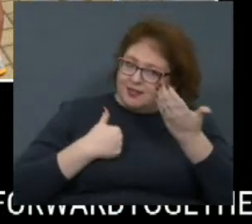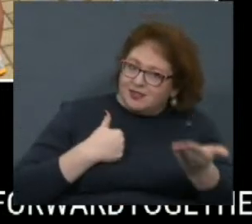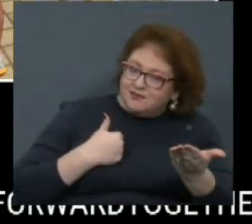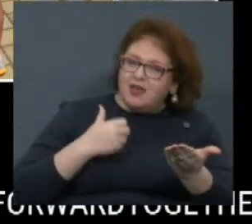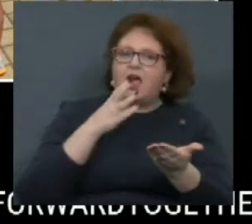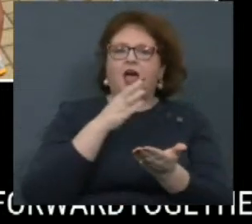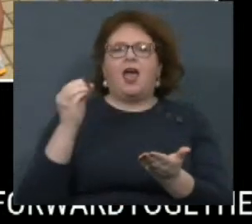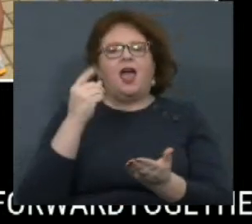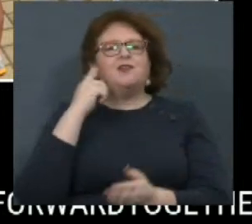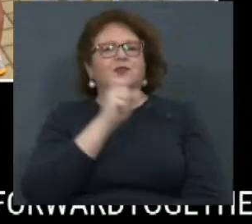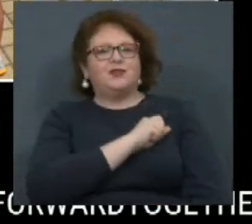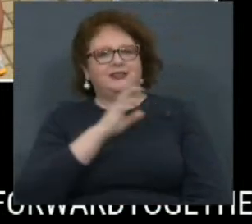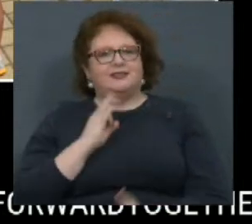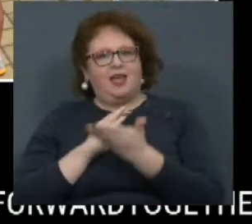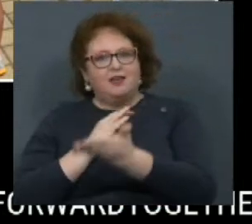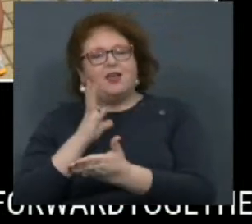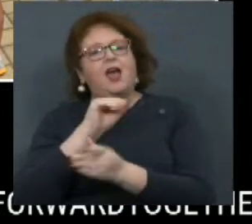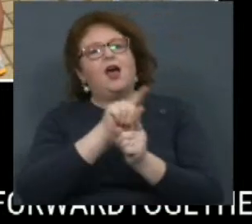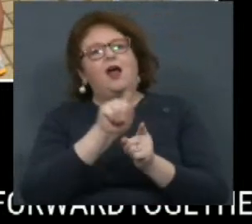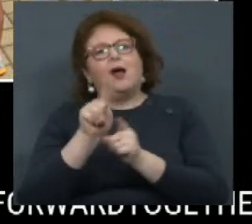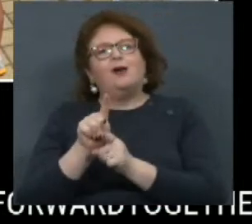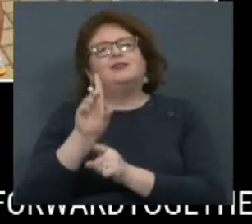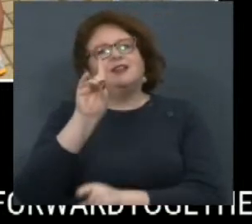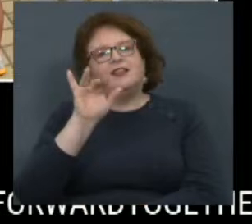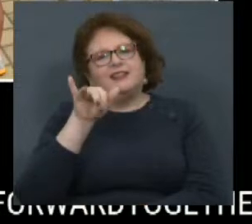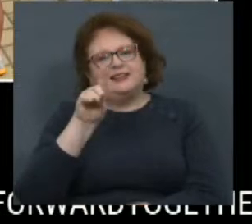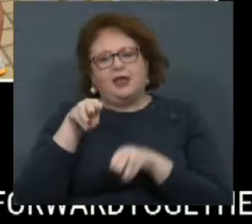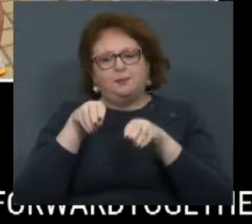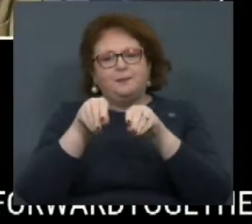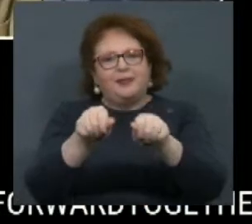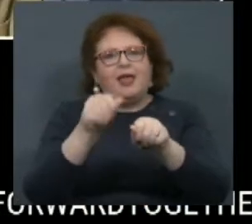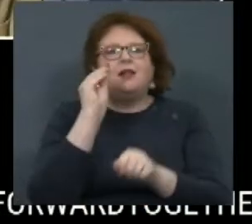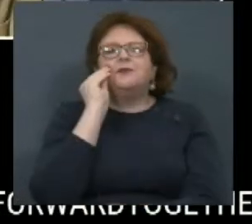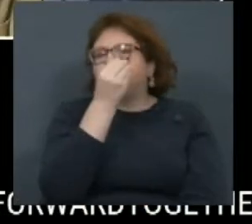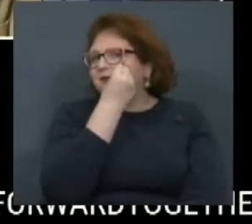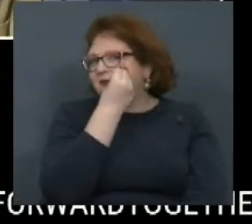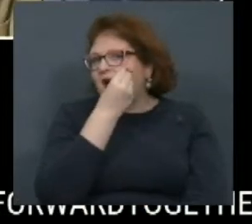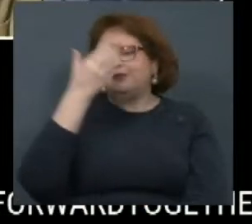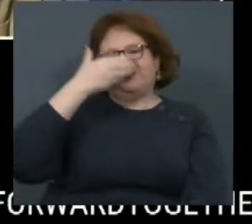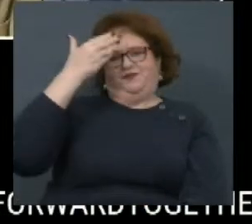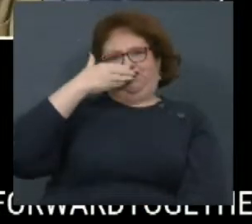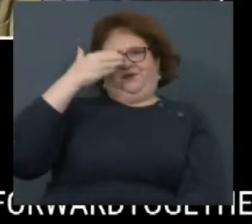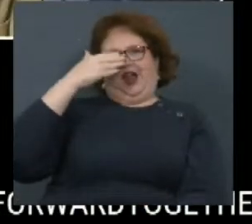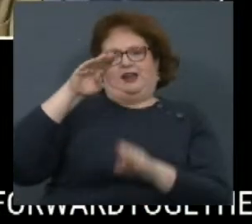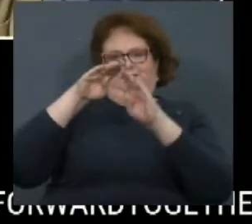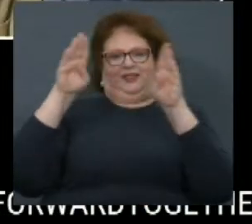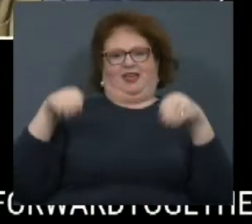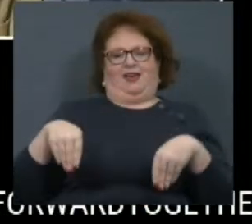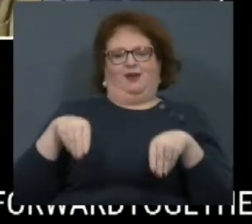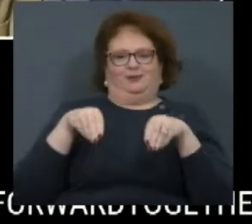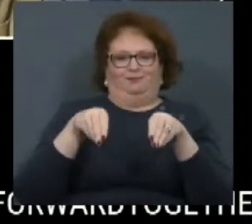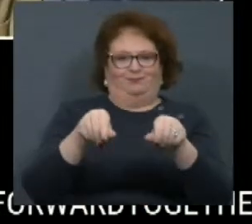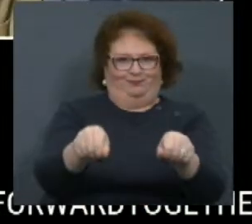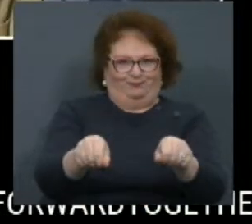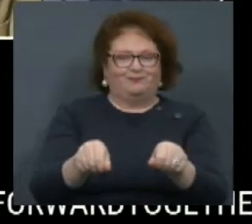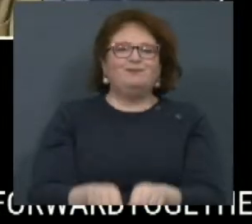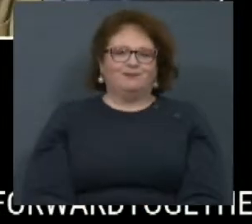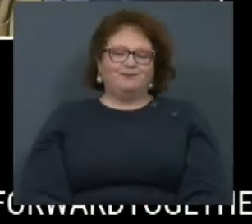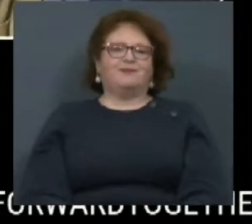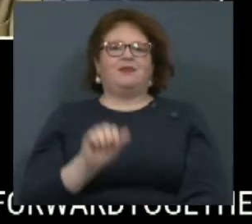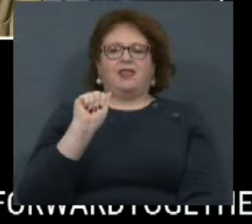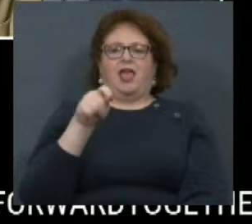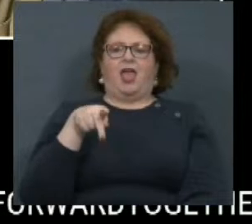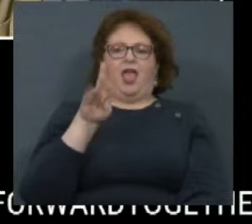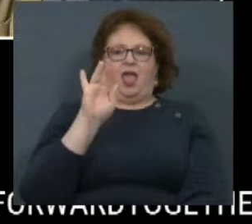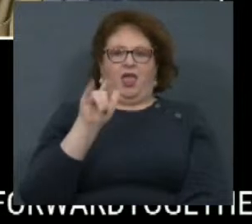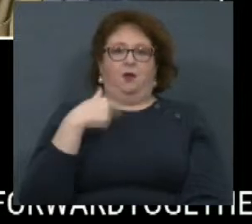there, and they planted flowers in the very beginning part of the entrance. In April, we celebrated